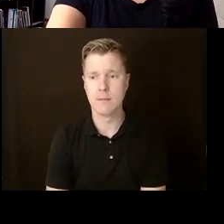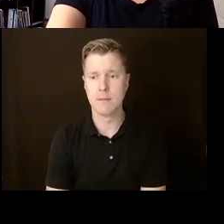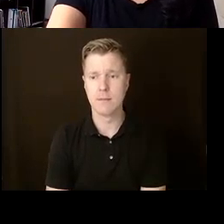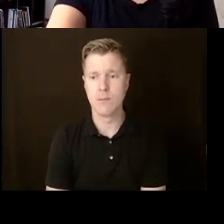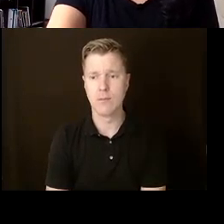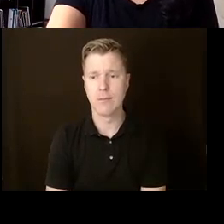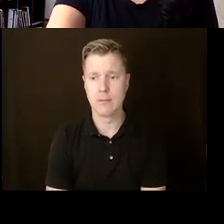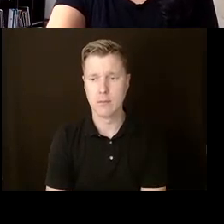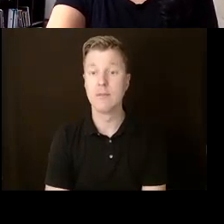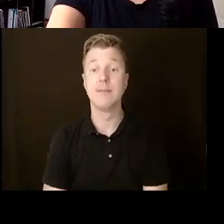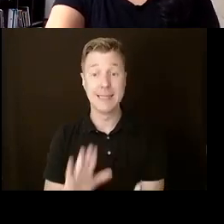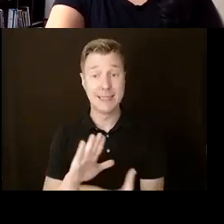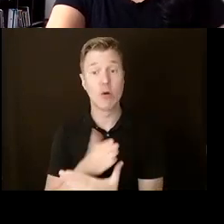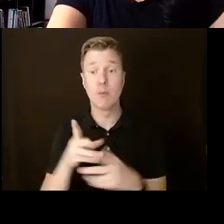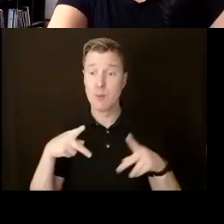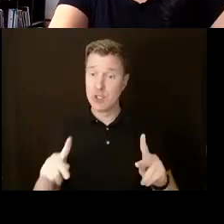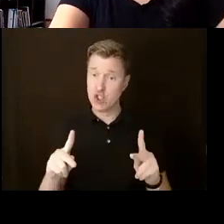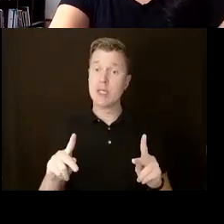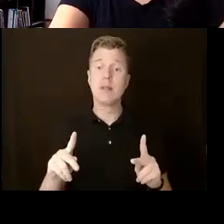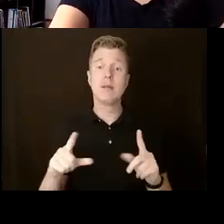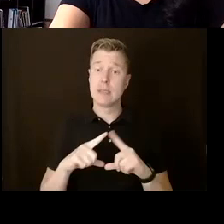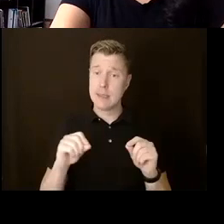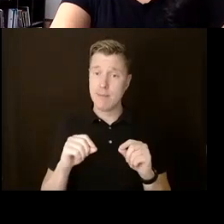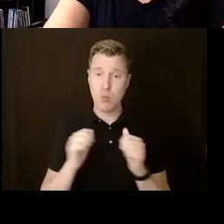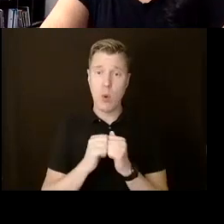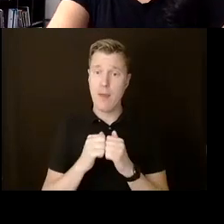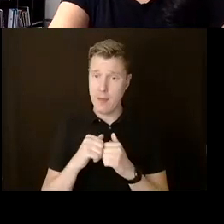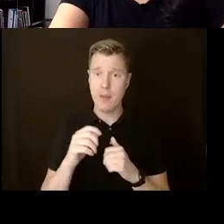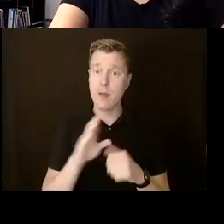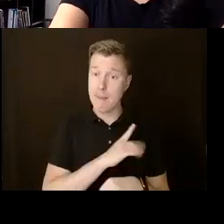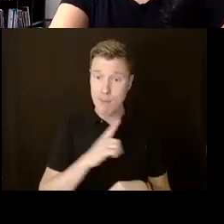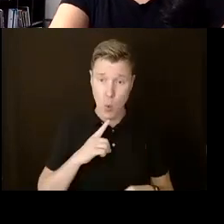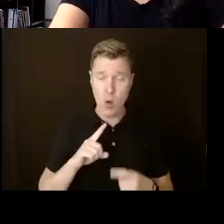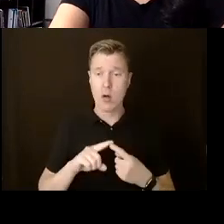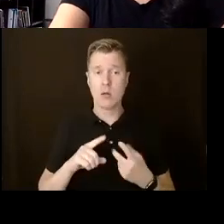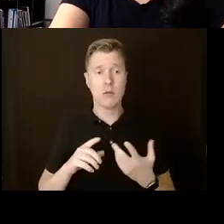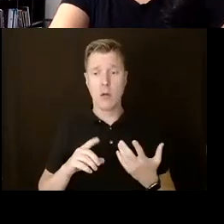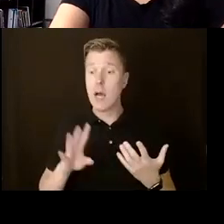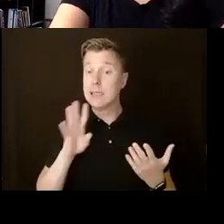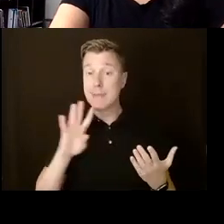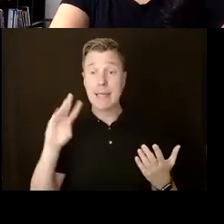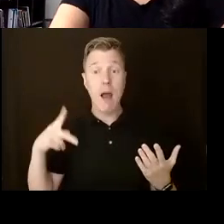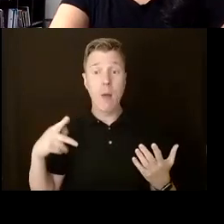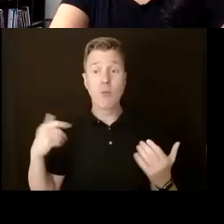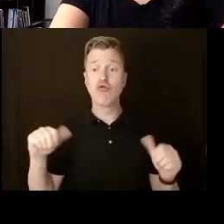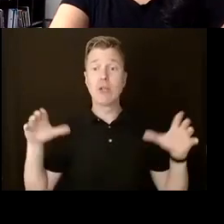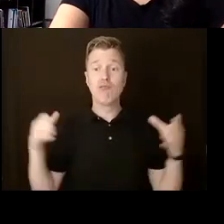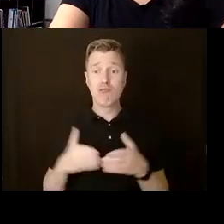Yeah, sharing the permission slip with leadership or board, speaking up, or trying to get a group